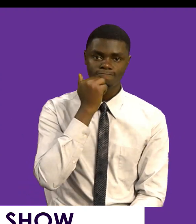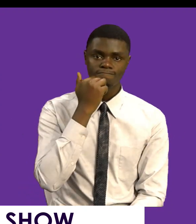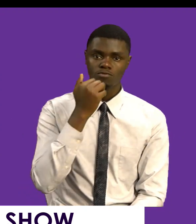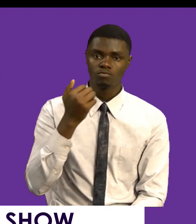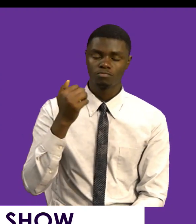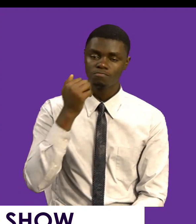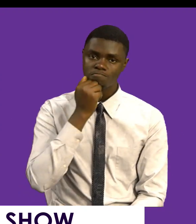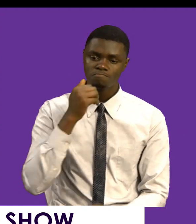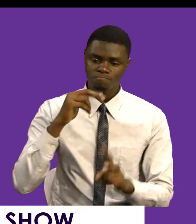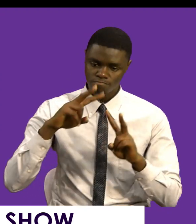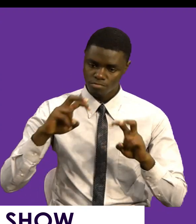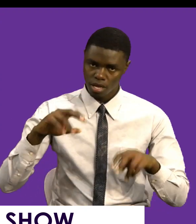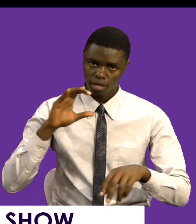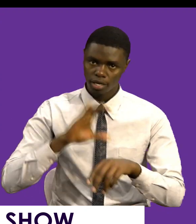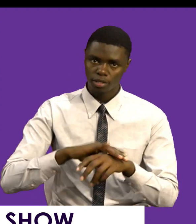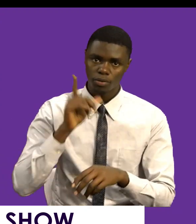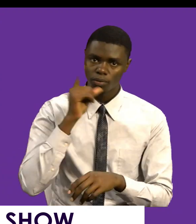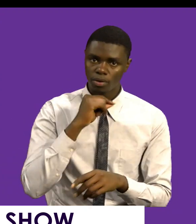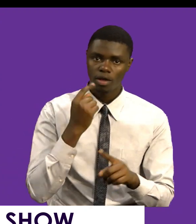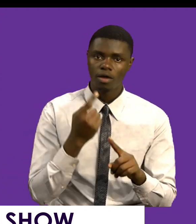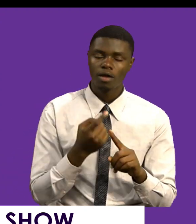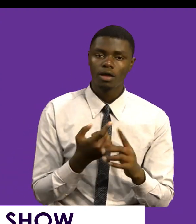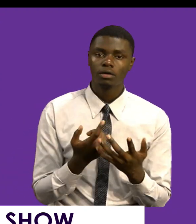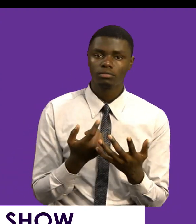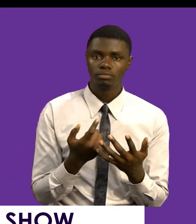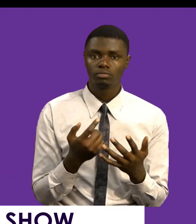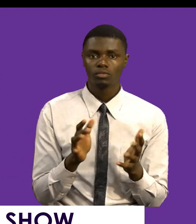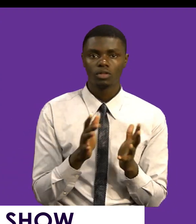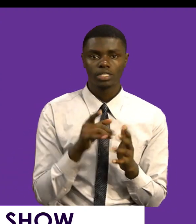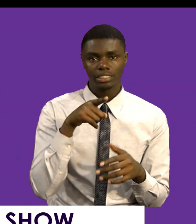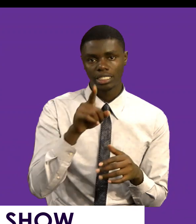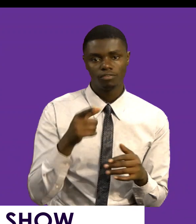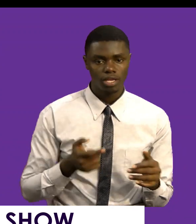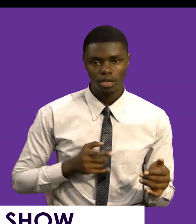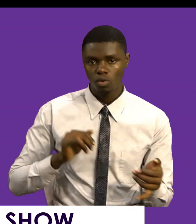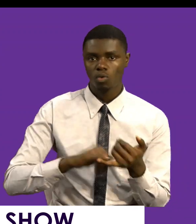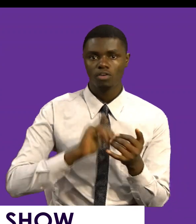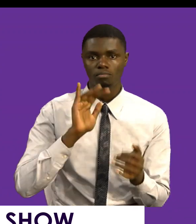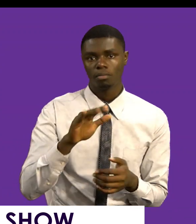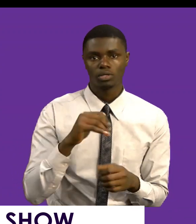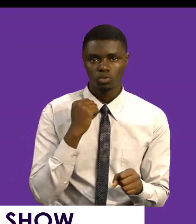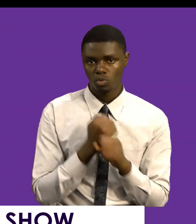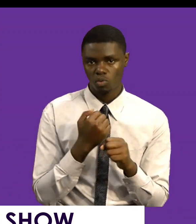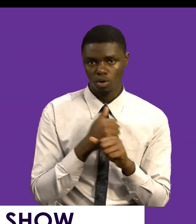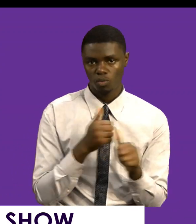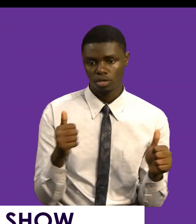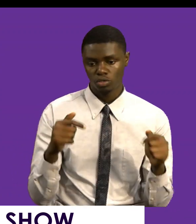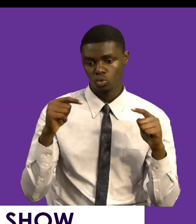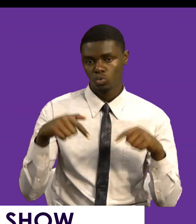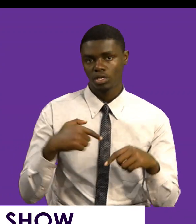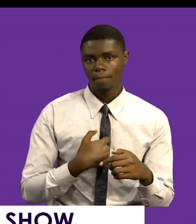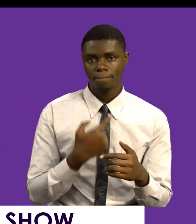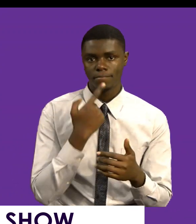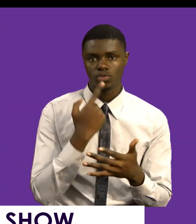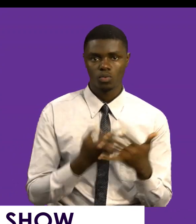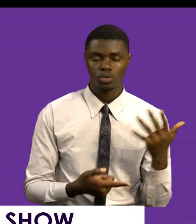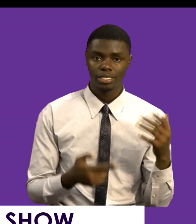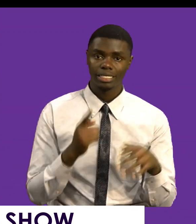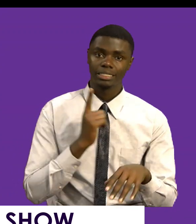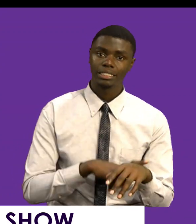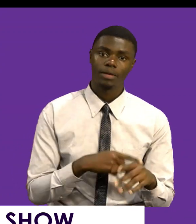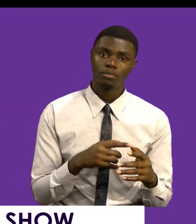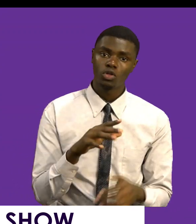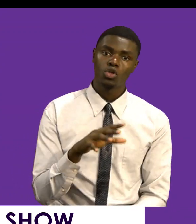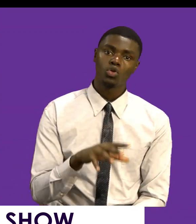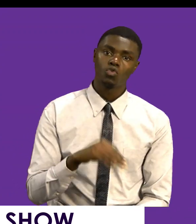are and where your spouse is coming from. They do work. Today, let me say this, that when you